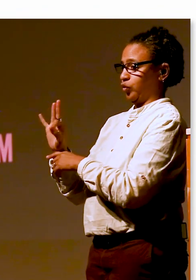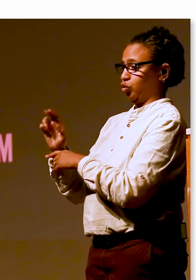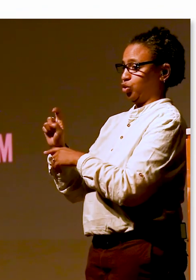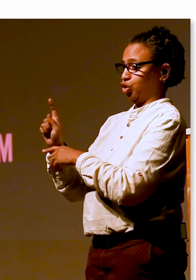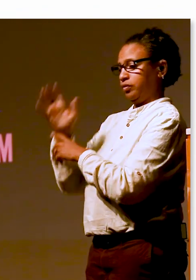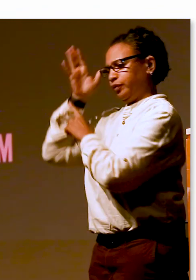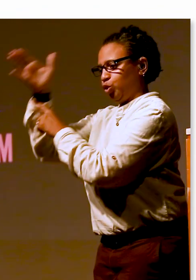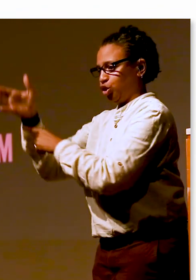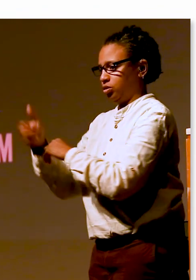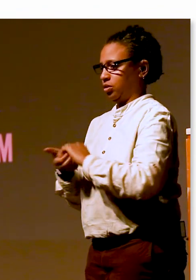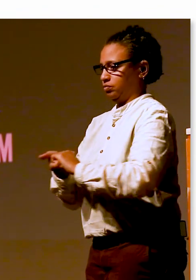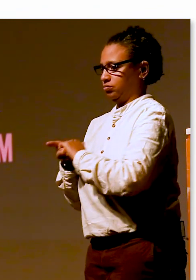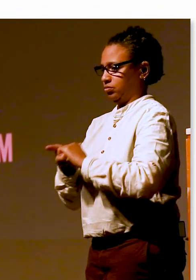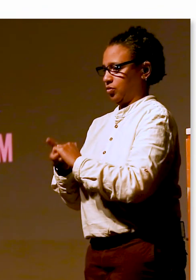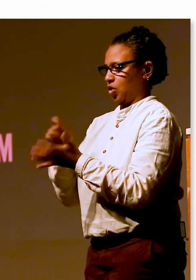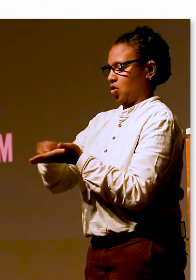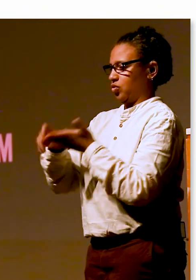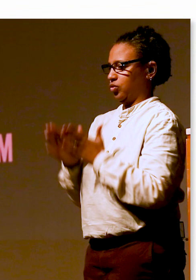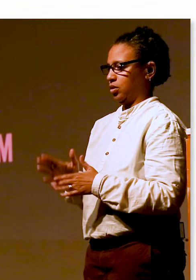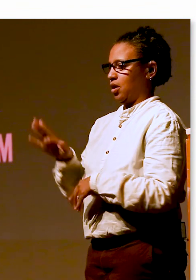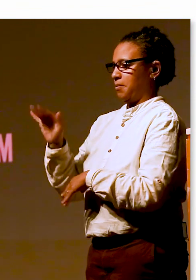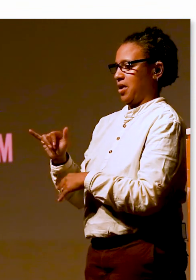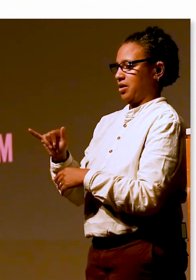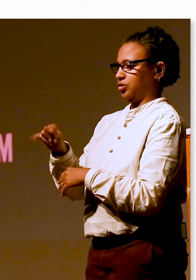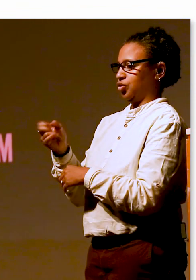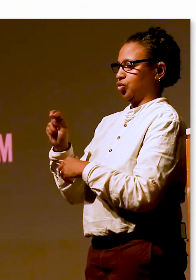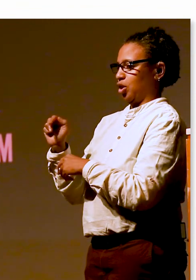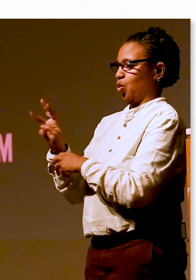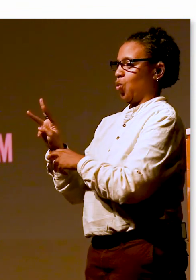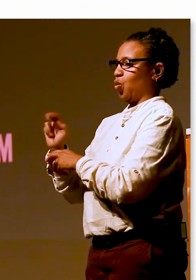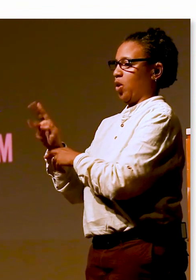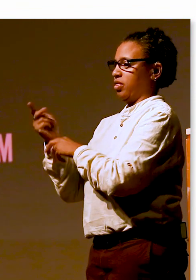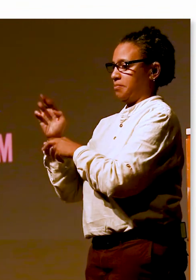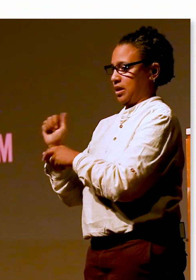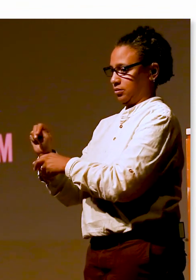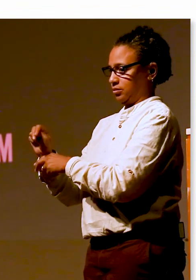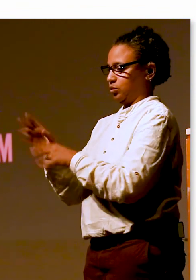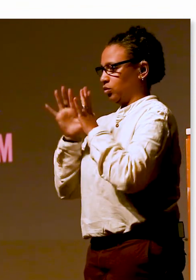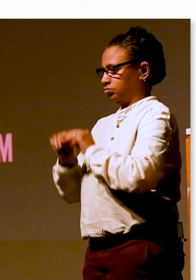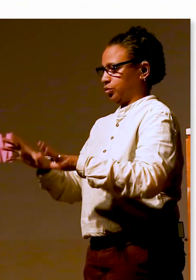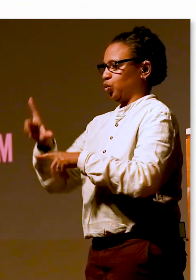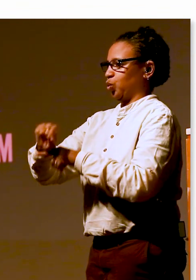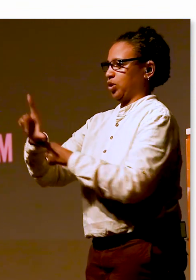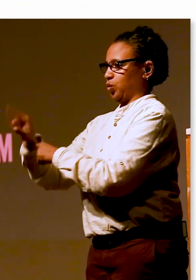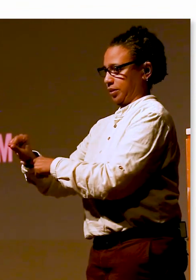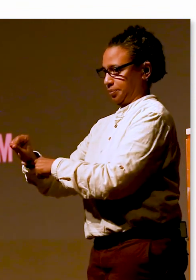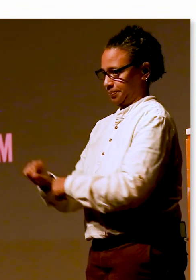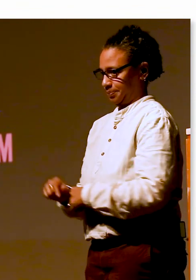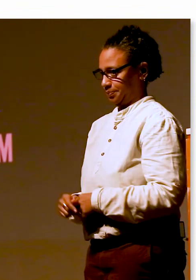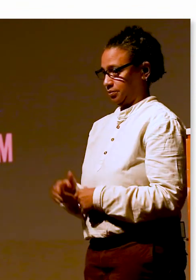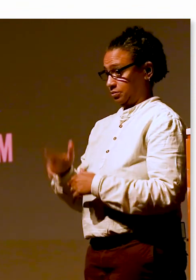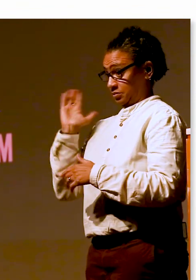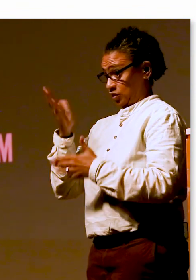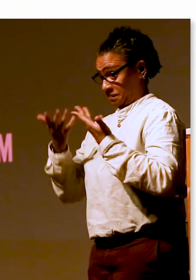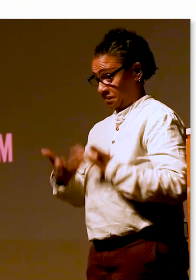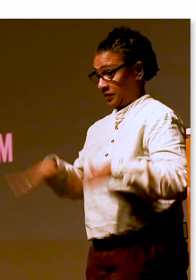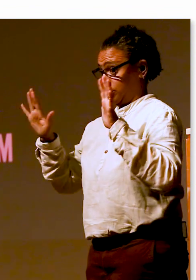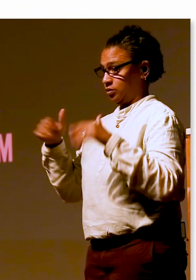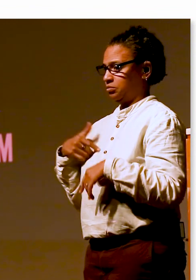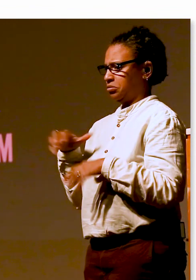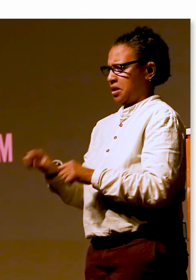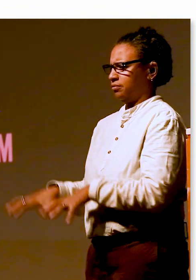After her lecture, like they said, there will be a brief Q&A period, so have your questions ready and please use the microphone. Please help me give a